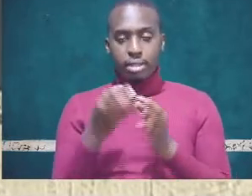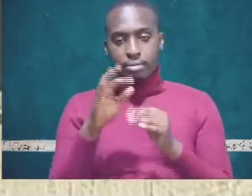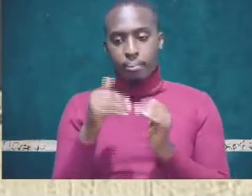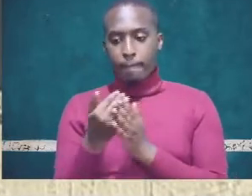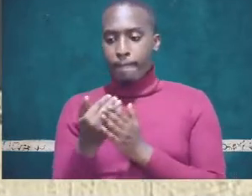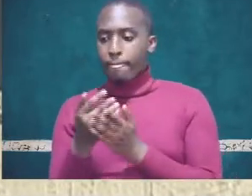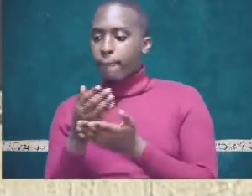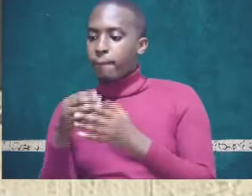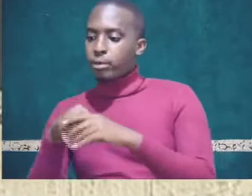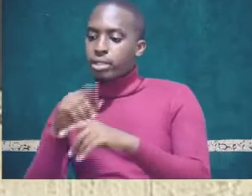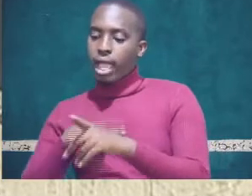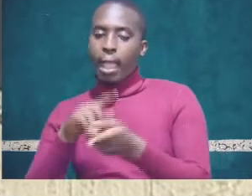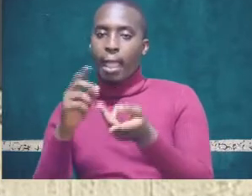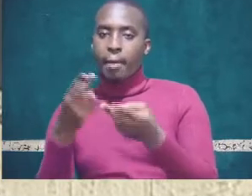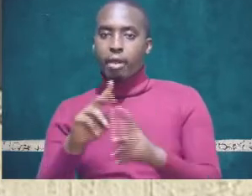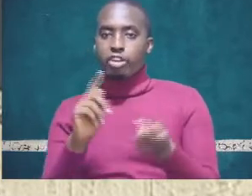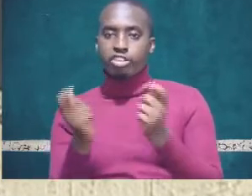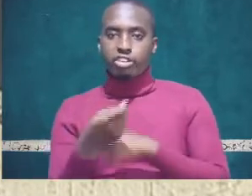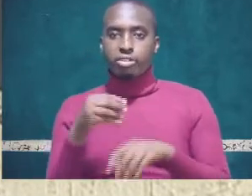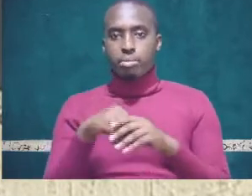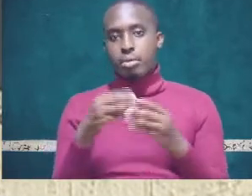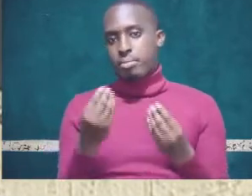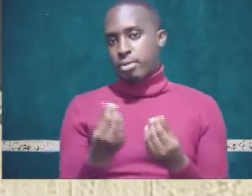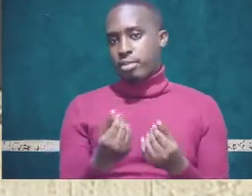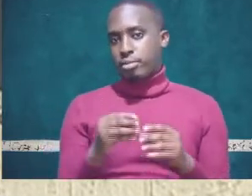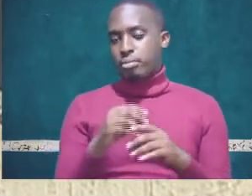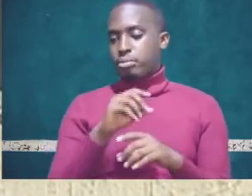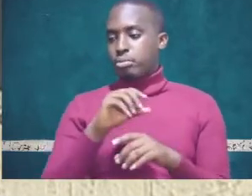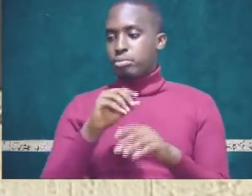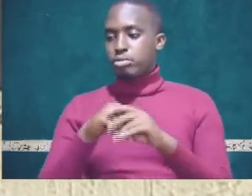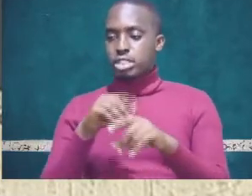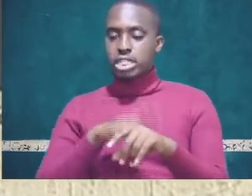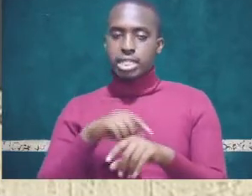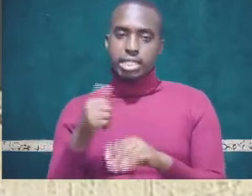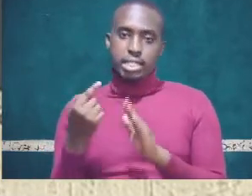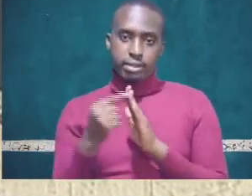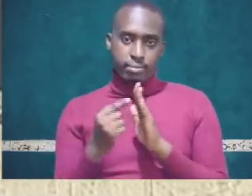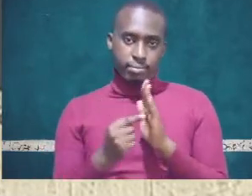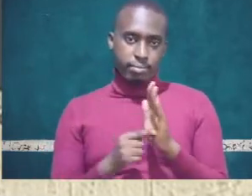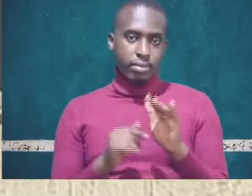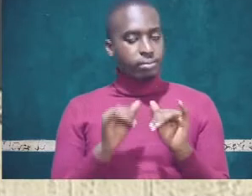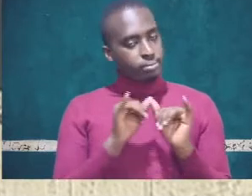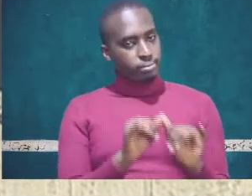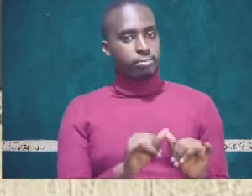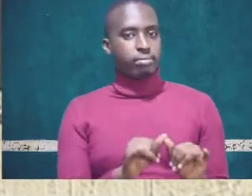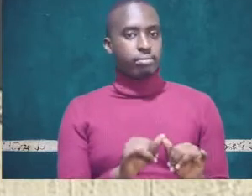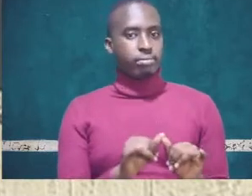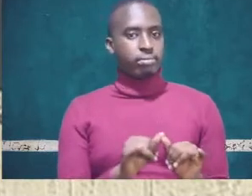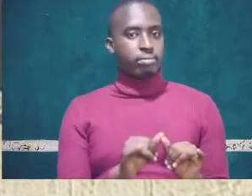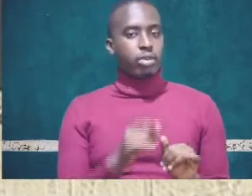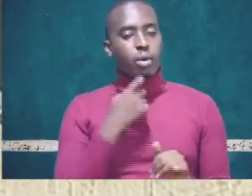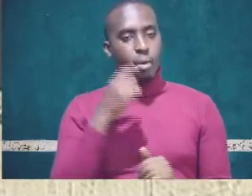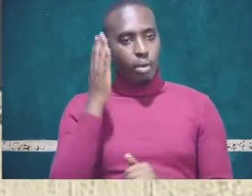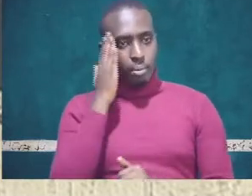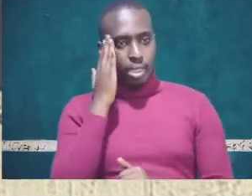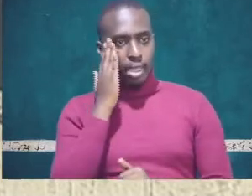to a change in price when other factors are kept constant. So you have to know this. You have to know how